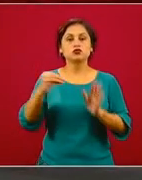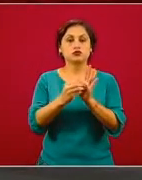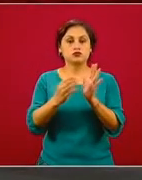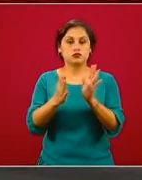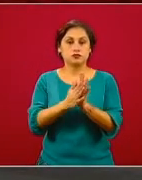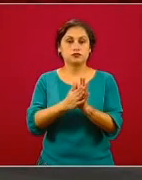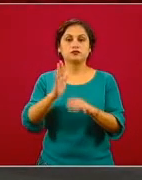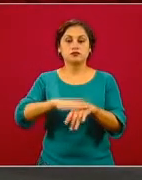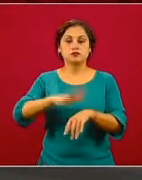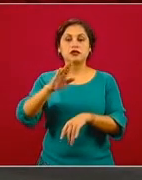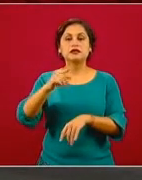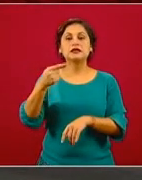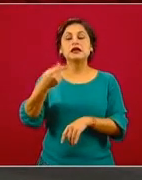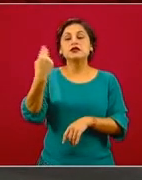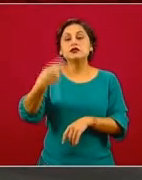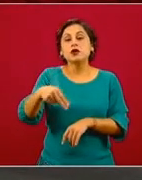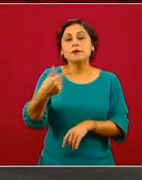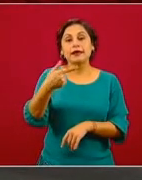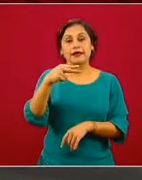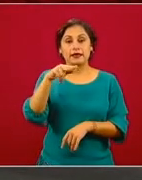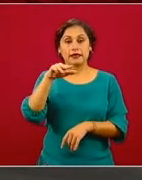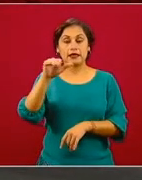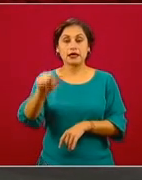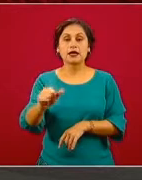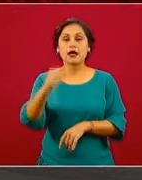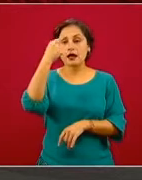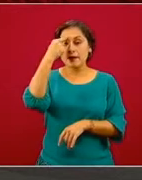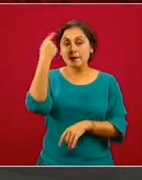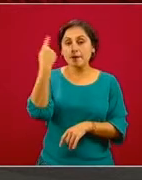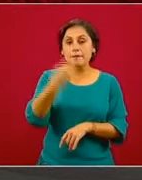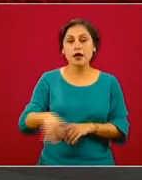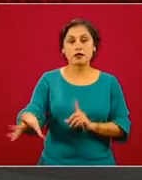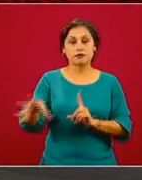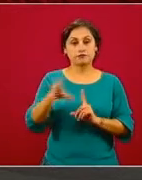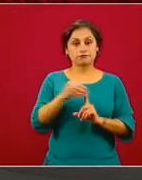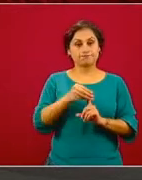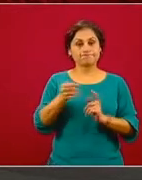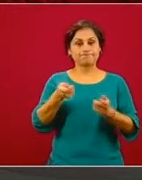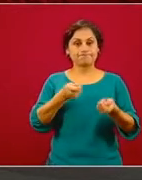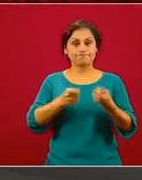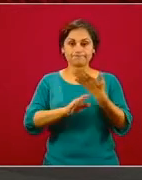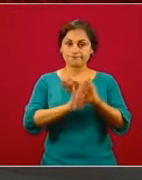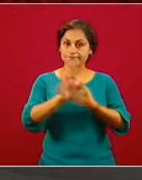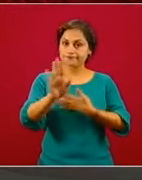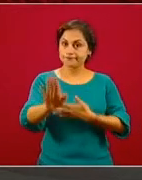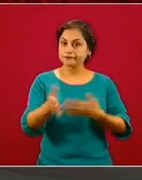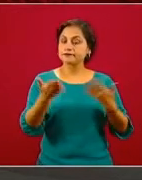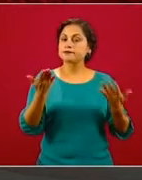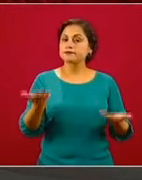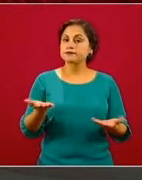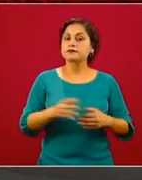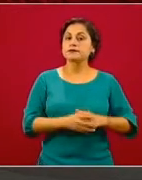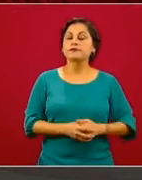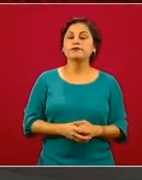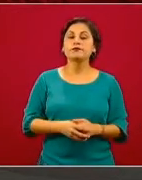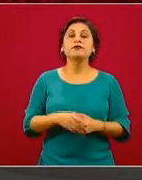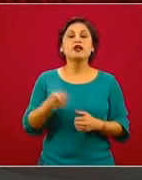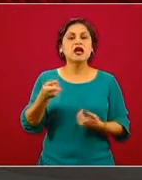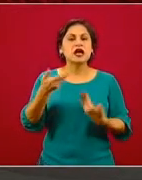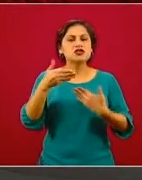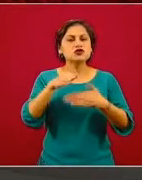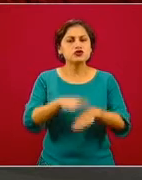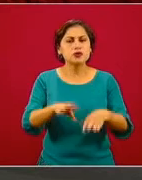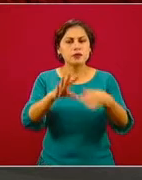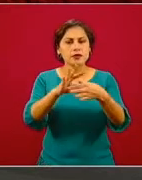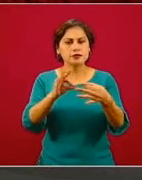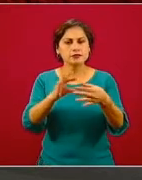it available at a more visible area. So anyway, this document, this is the guide